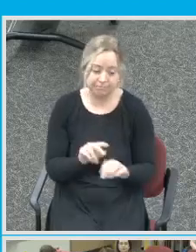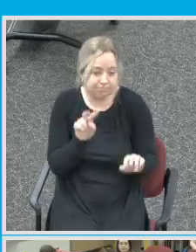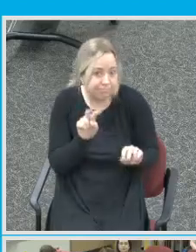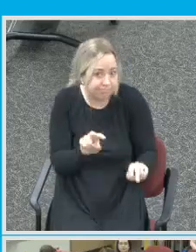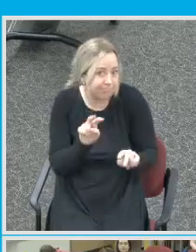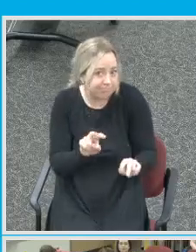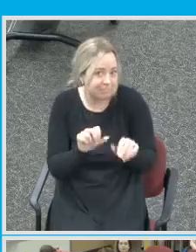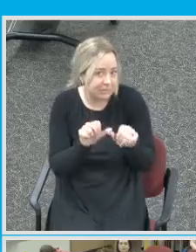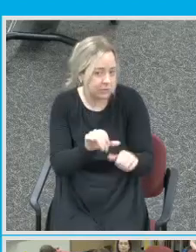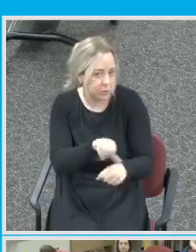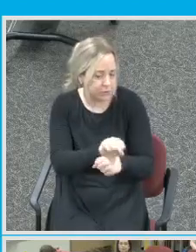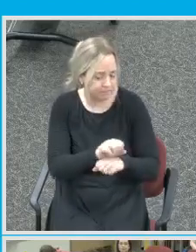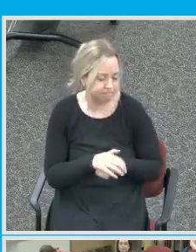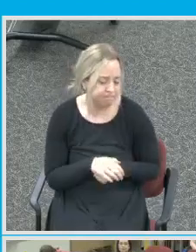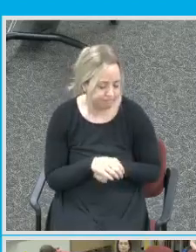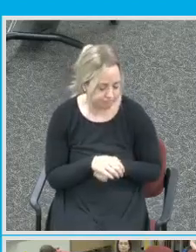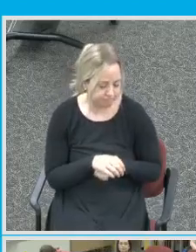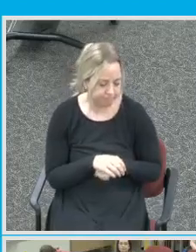well.